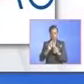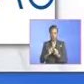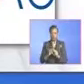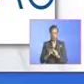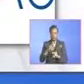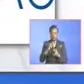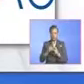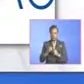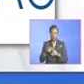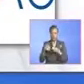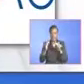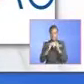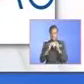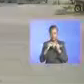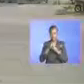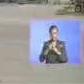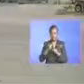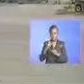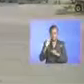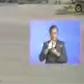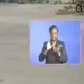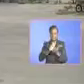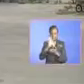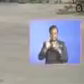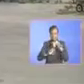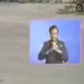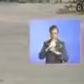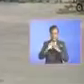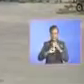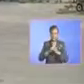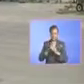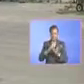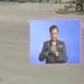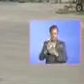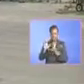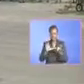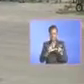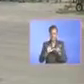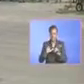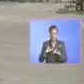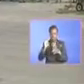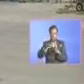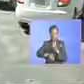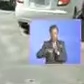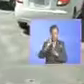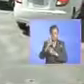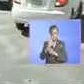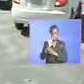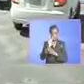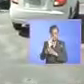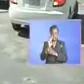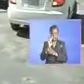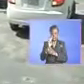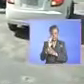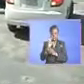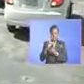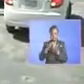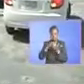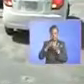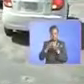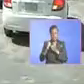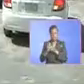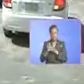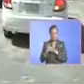Civil Aviation Organization standards. Those are estimated to cost $160 million that de Aguilar says government must engage